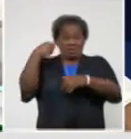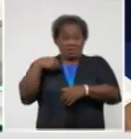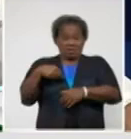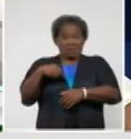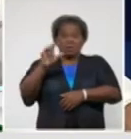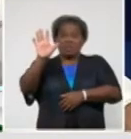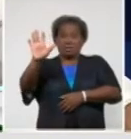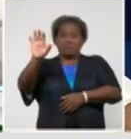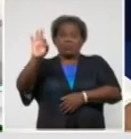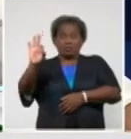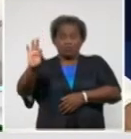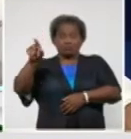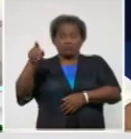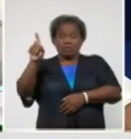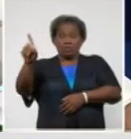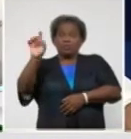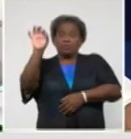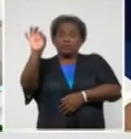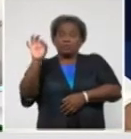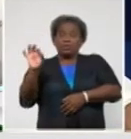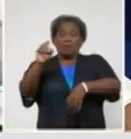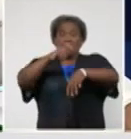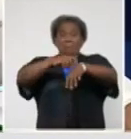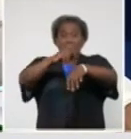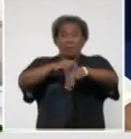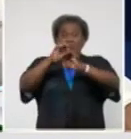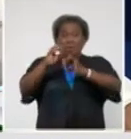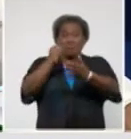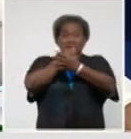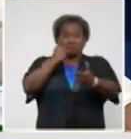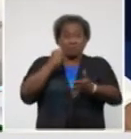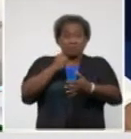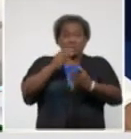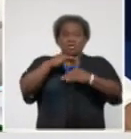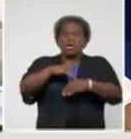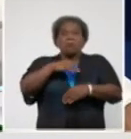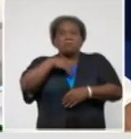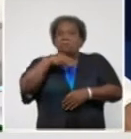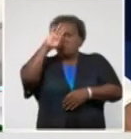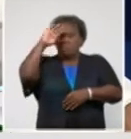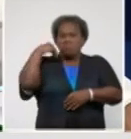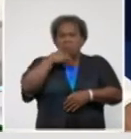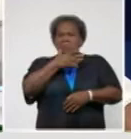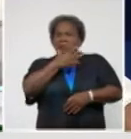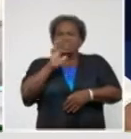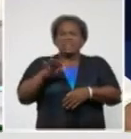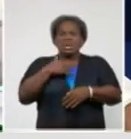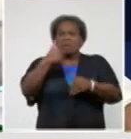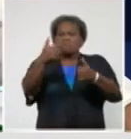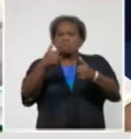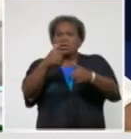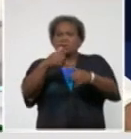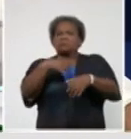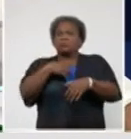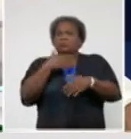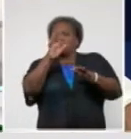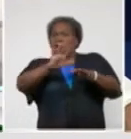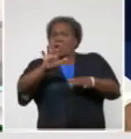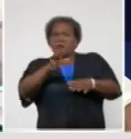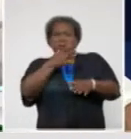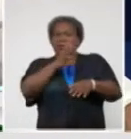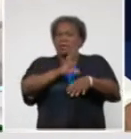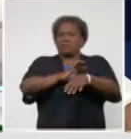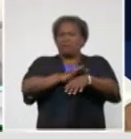58.6% of all positive cases on the island since the pandemic began have shown no symptoms at the time of